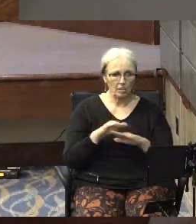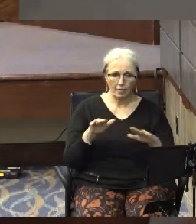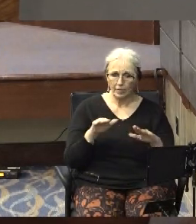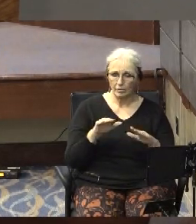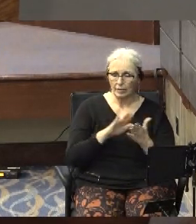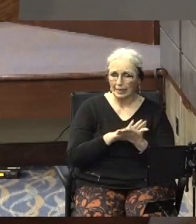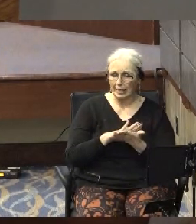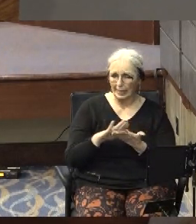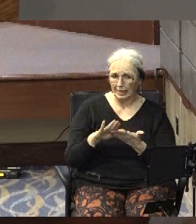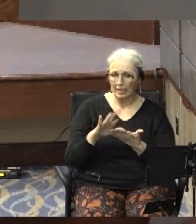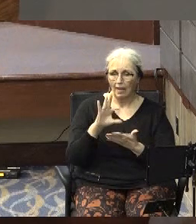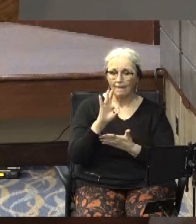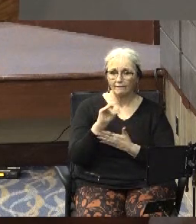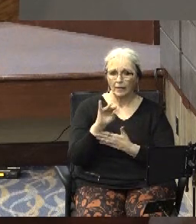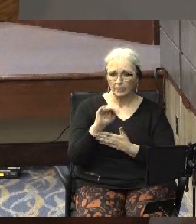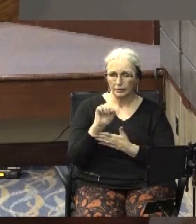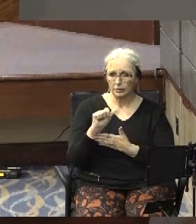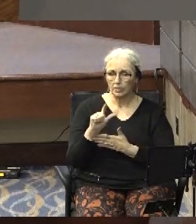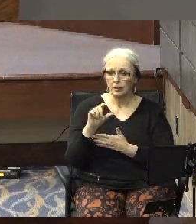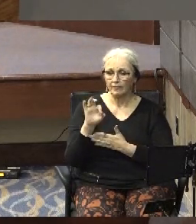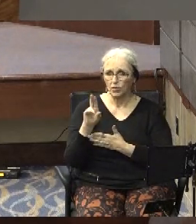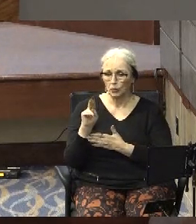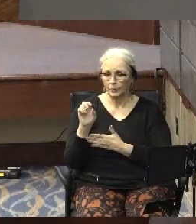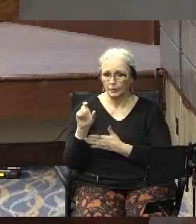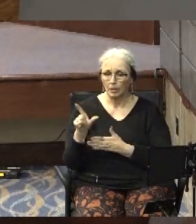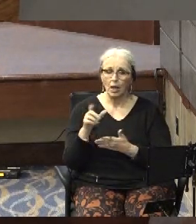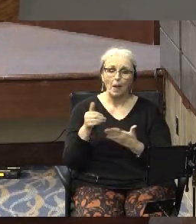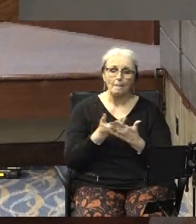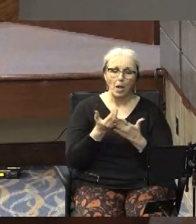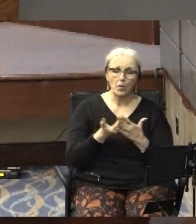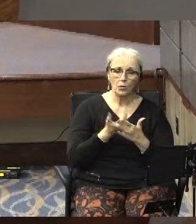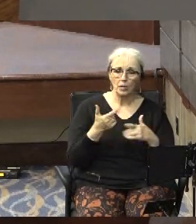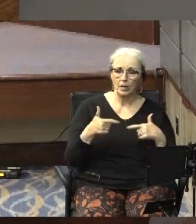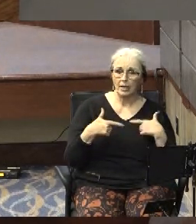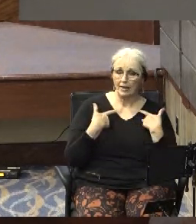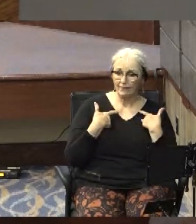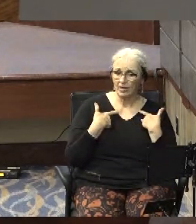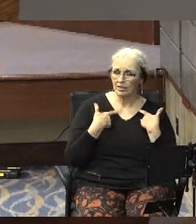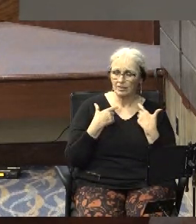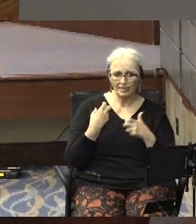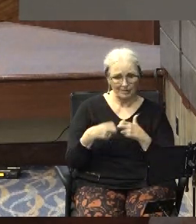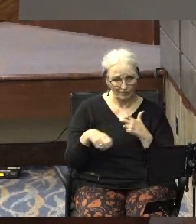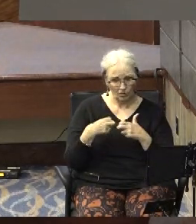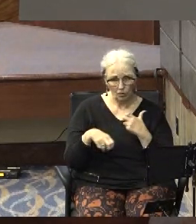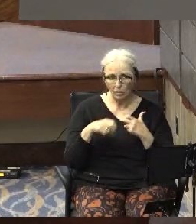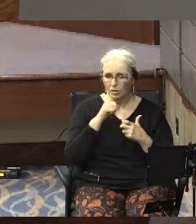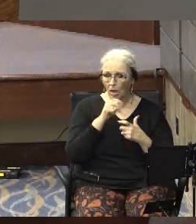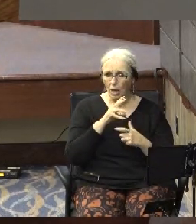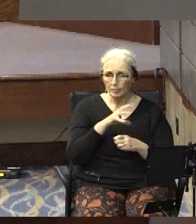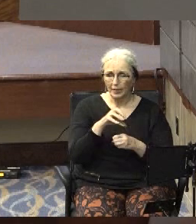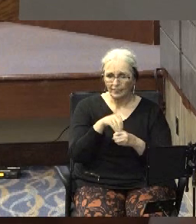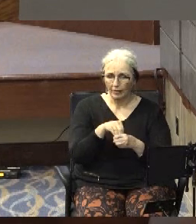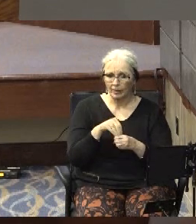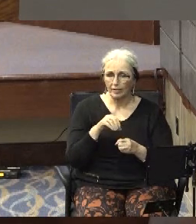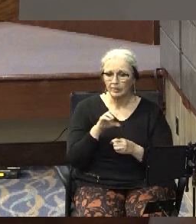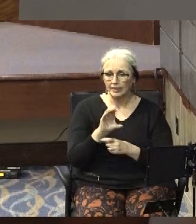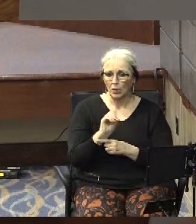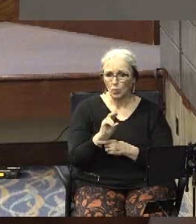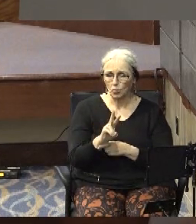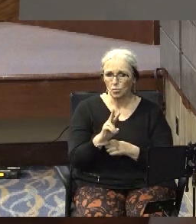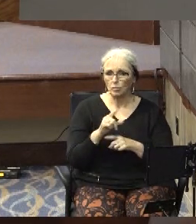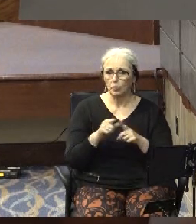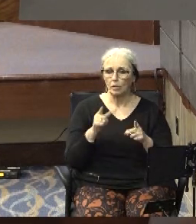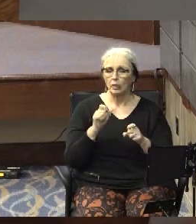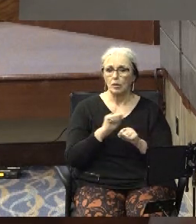fuel. Of course, modern living makes it difficult not to contribute to CO2, but I feel we should all be trying